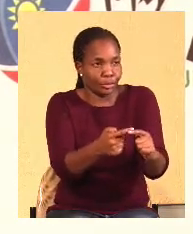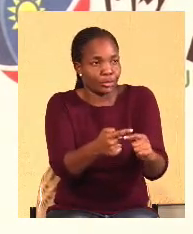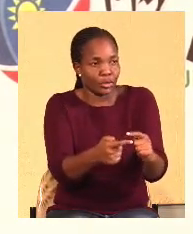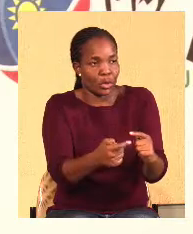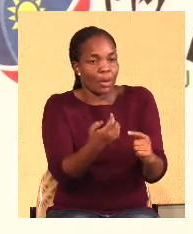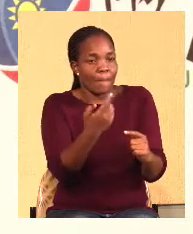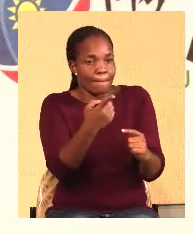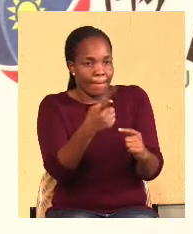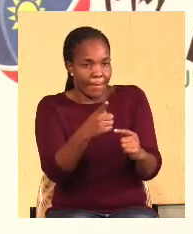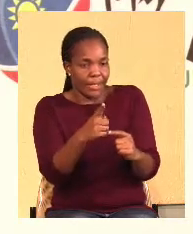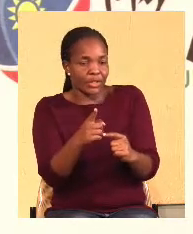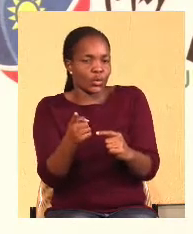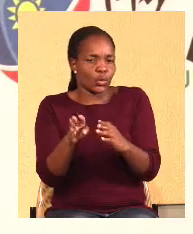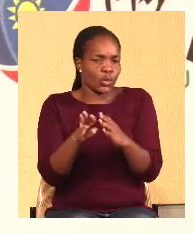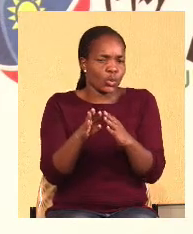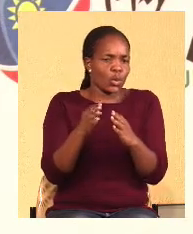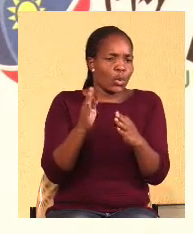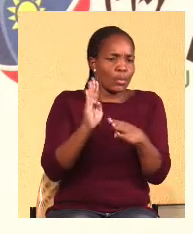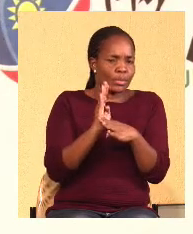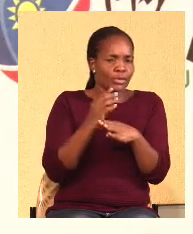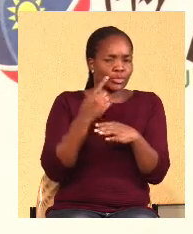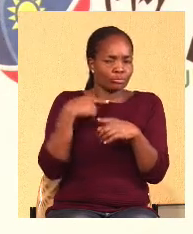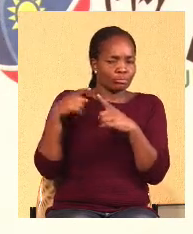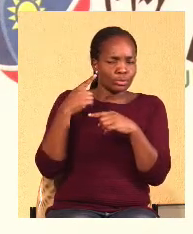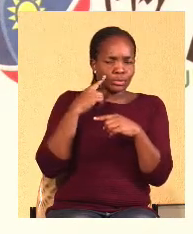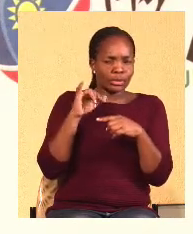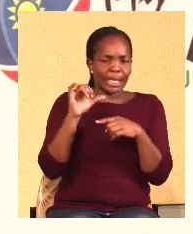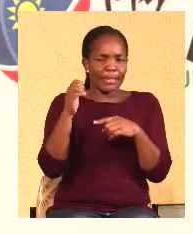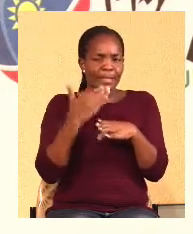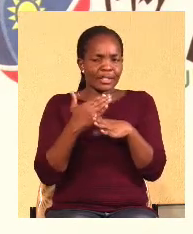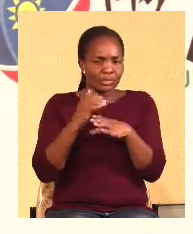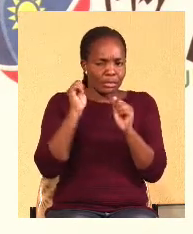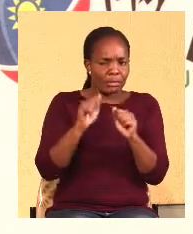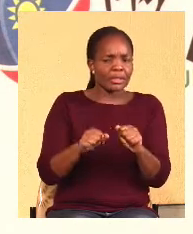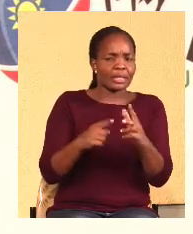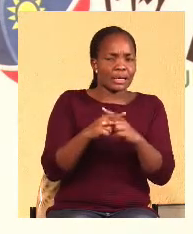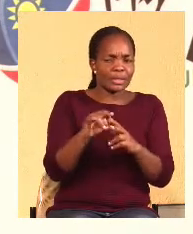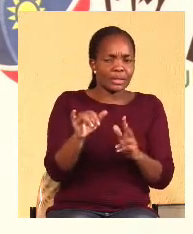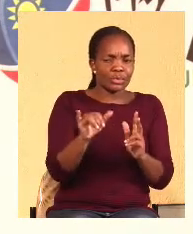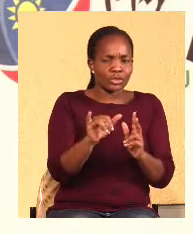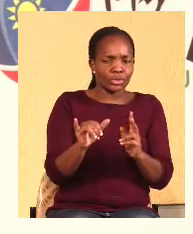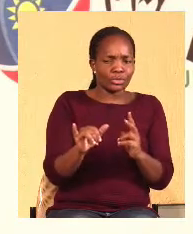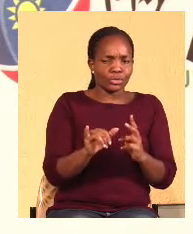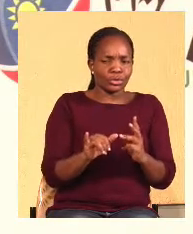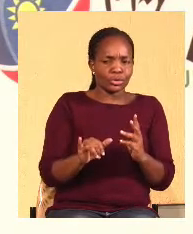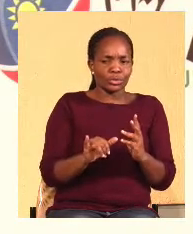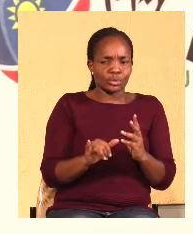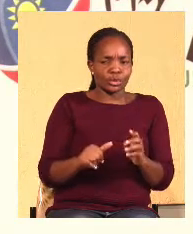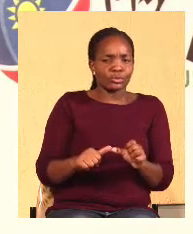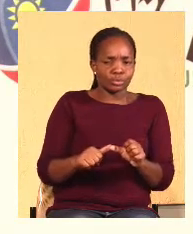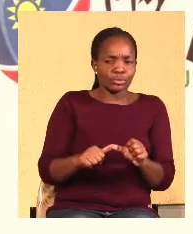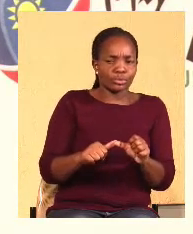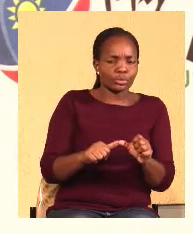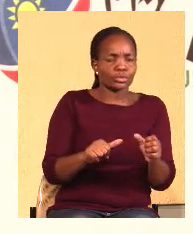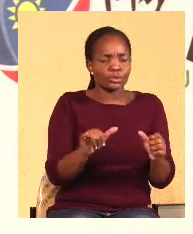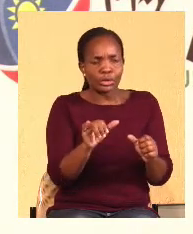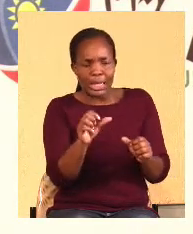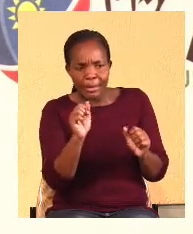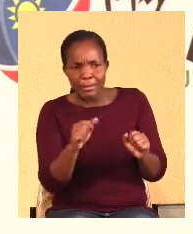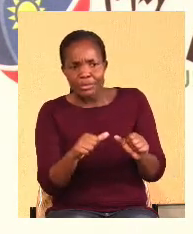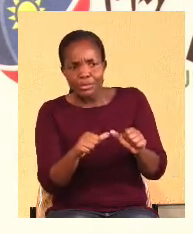review certain areas to look at which other activities that can be looked into with the whole purpose of, you know,